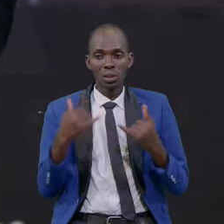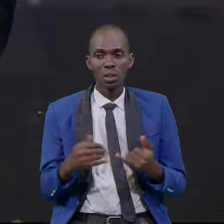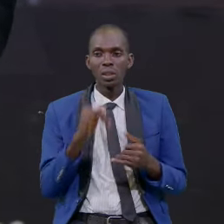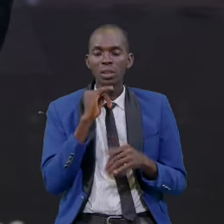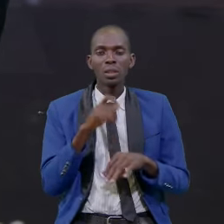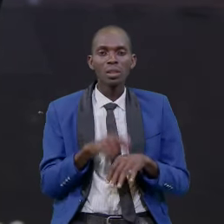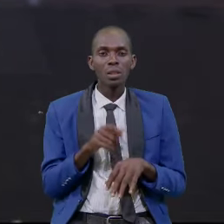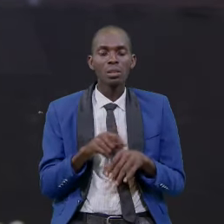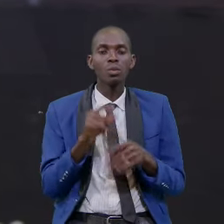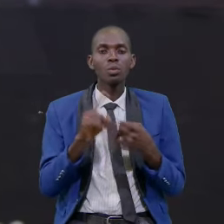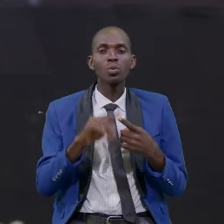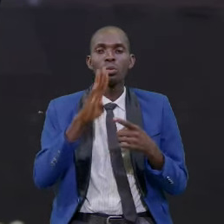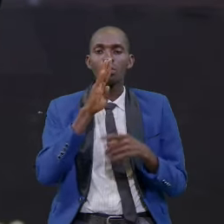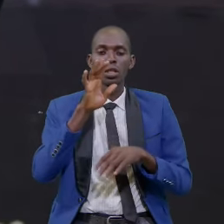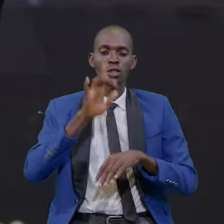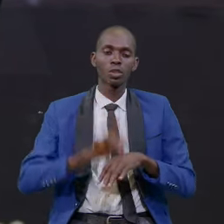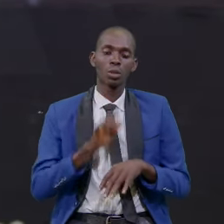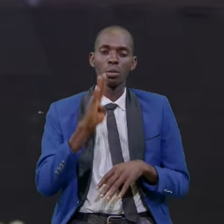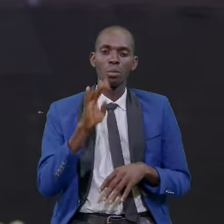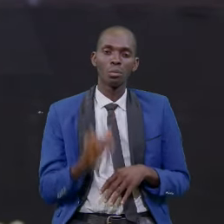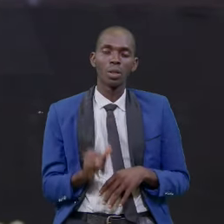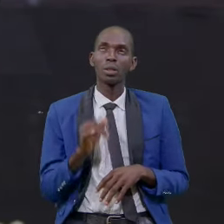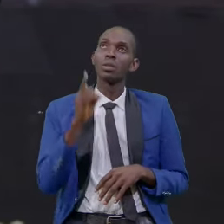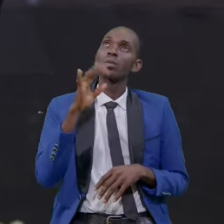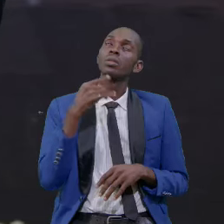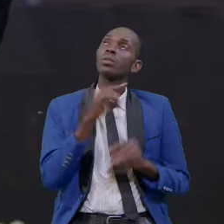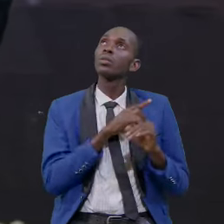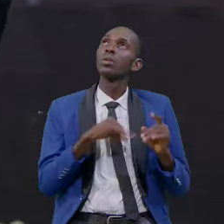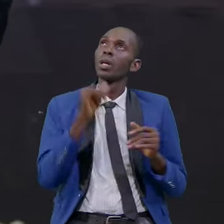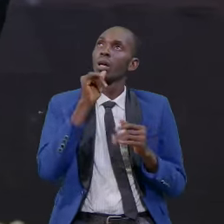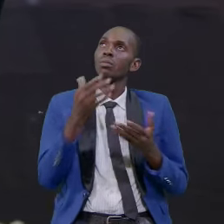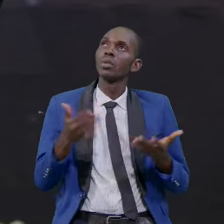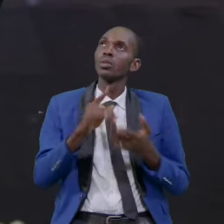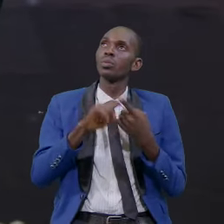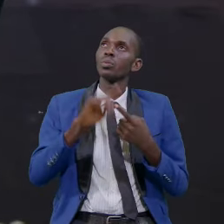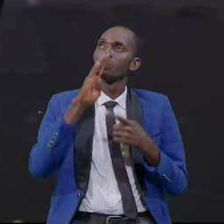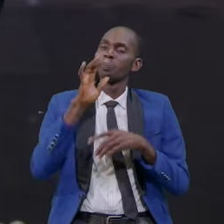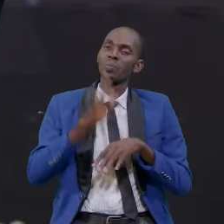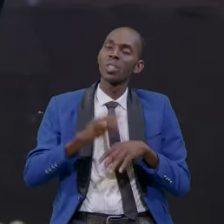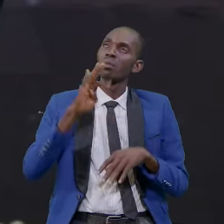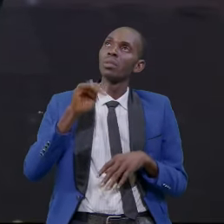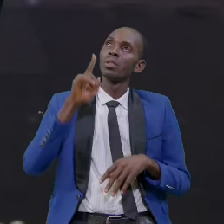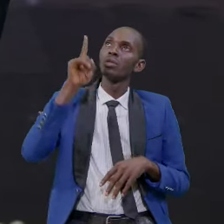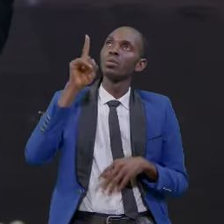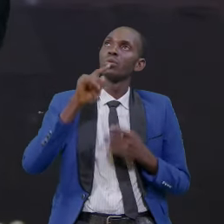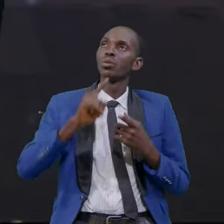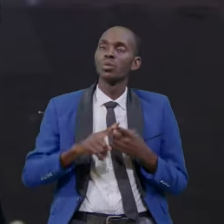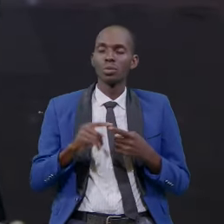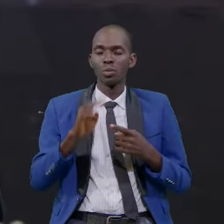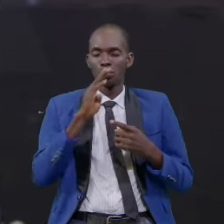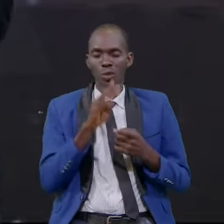be touched by you, to be visited by you, to be blessed by you. And very